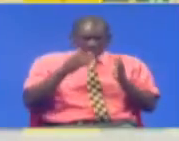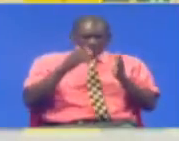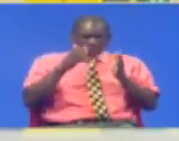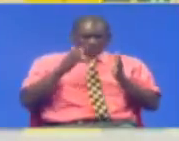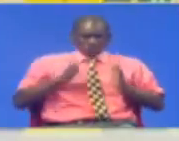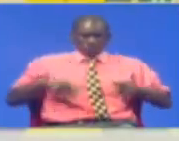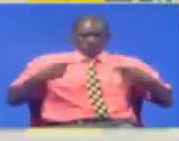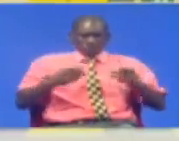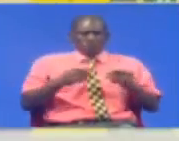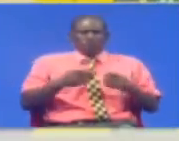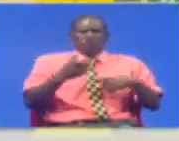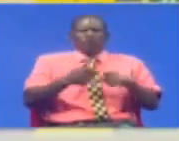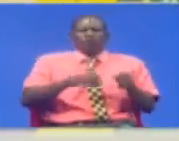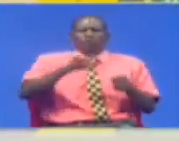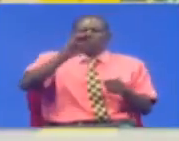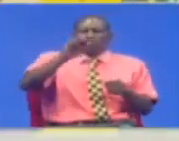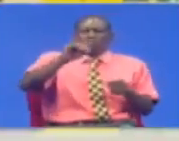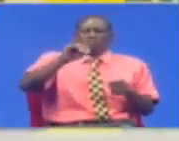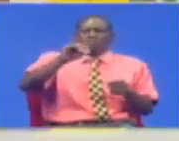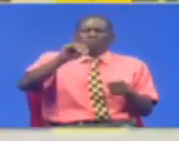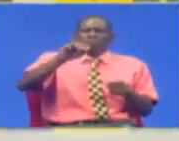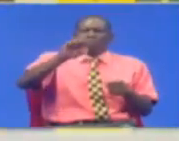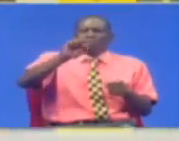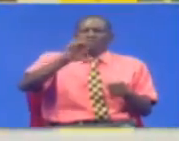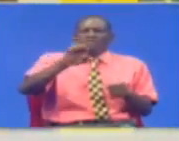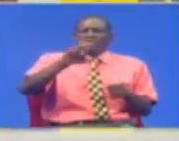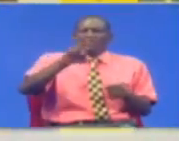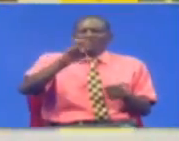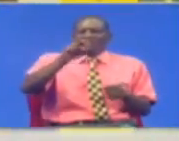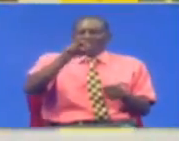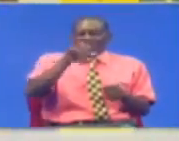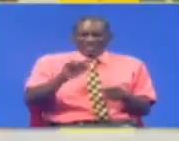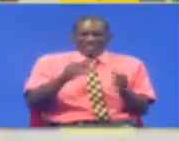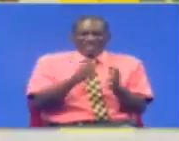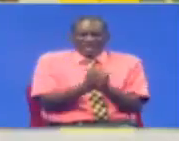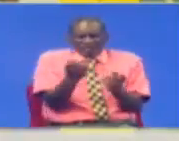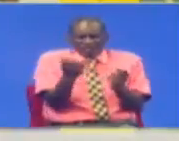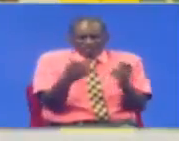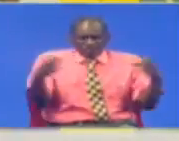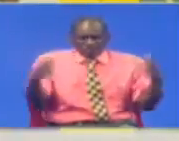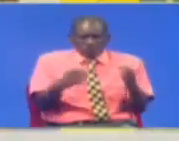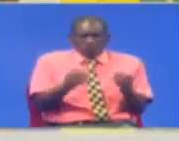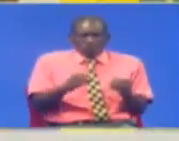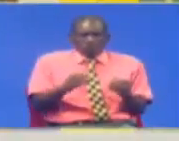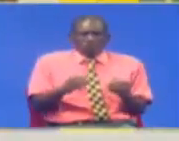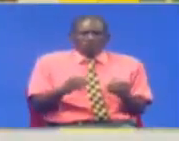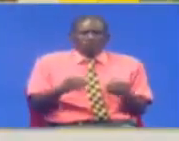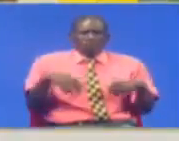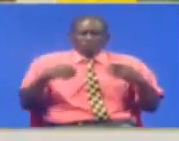small group of henchmen that have continued to abuse and oppress our country.